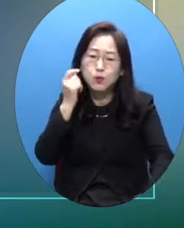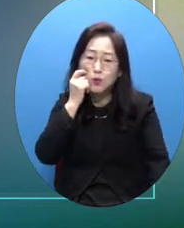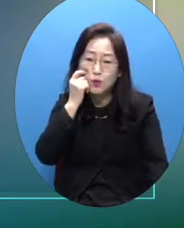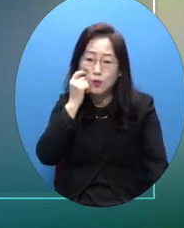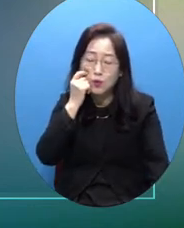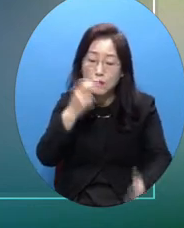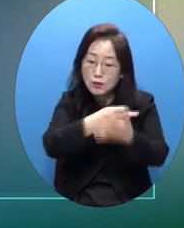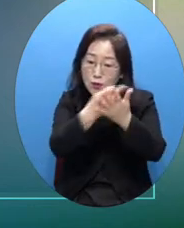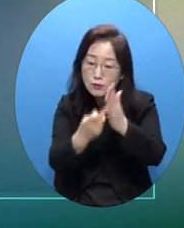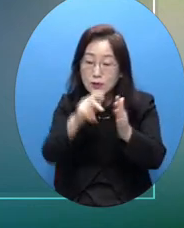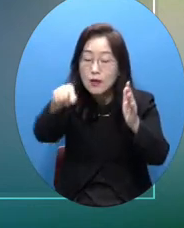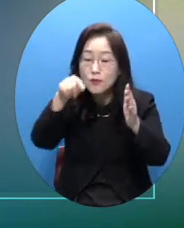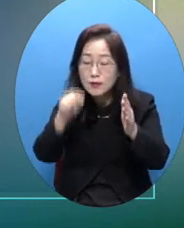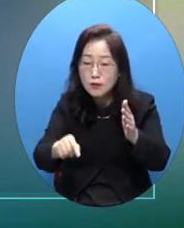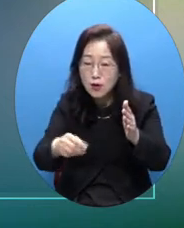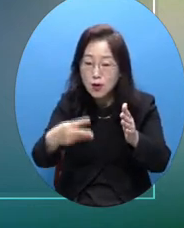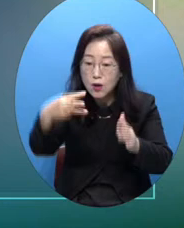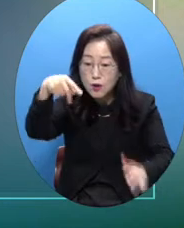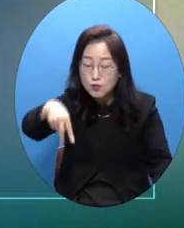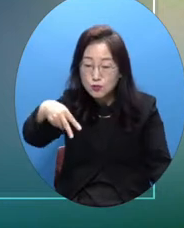even go to elementary school